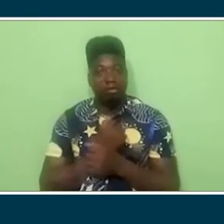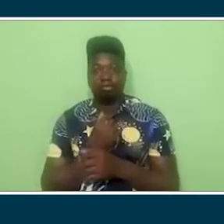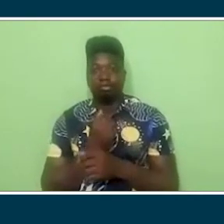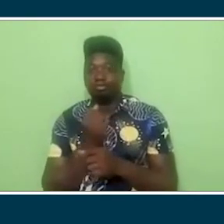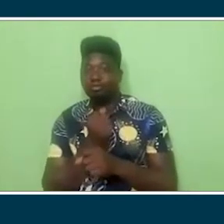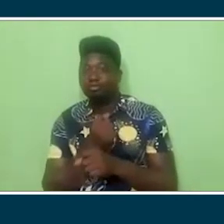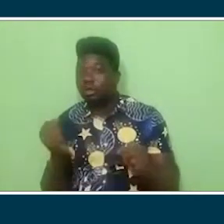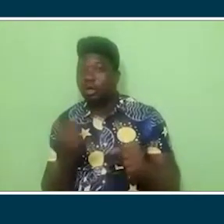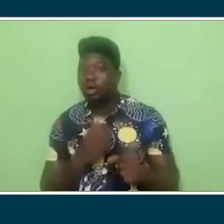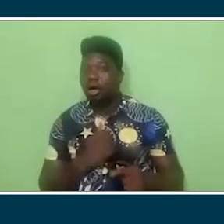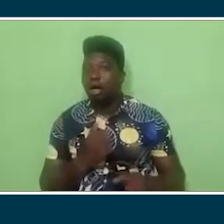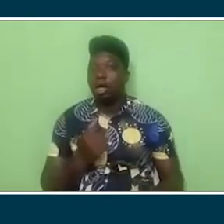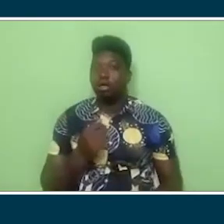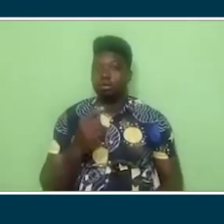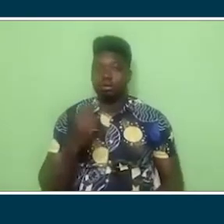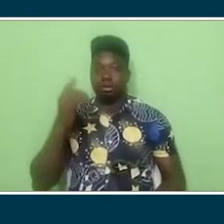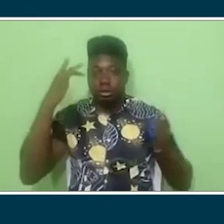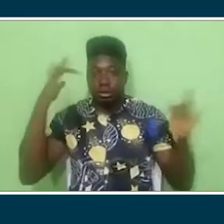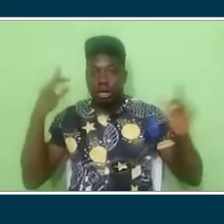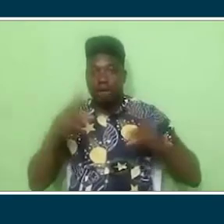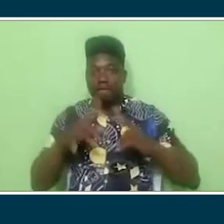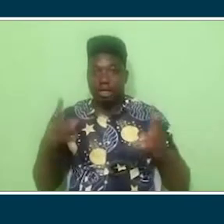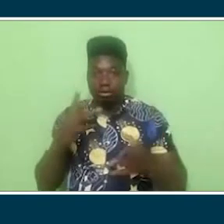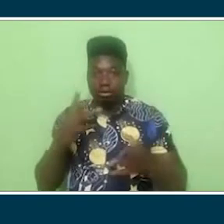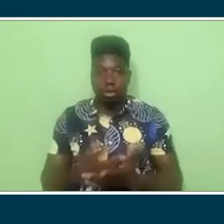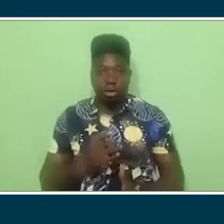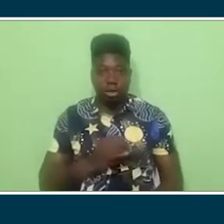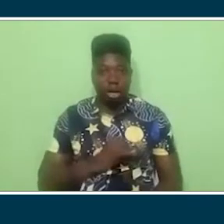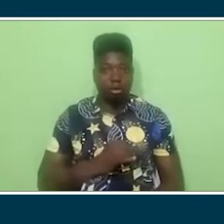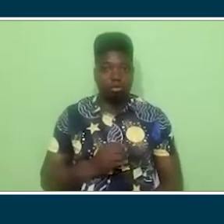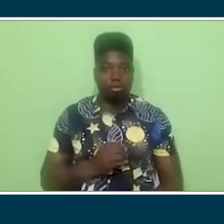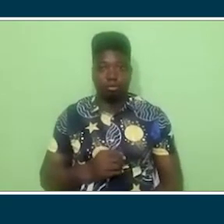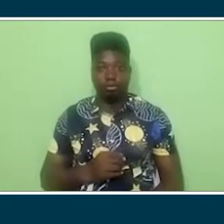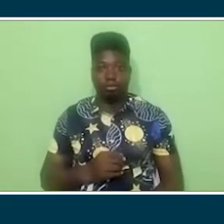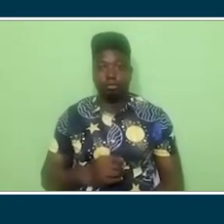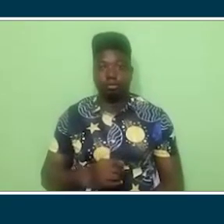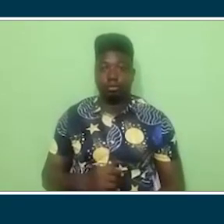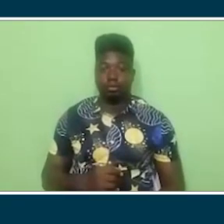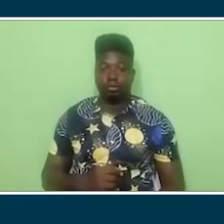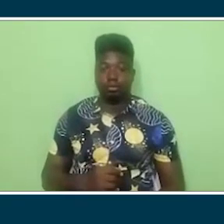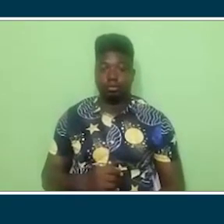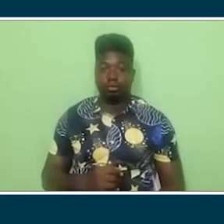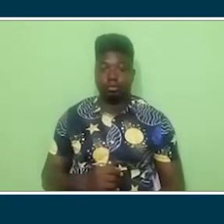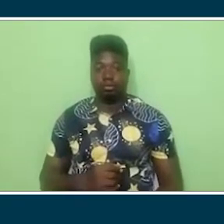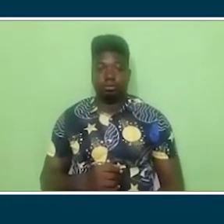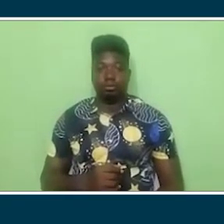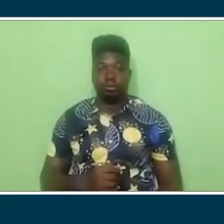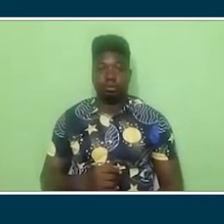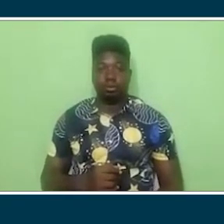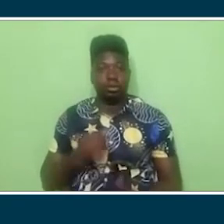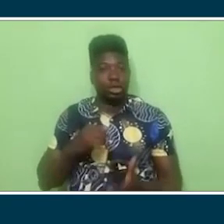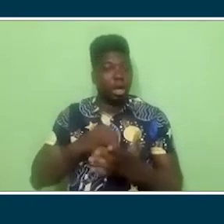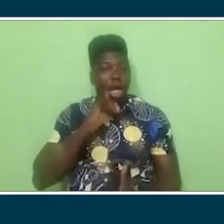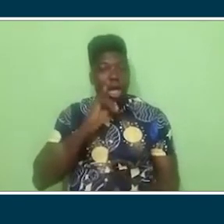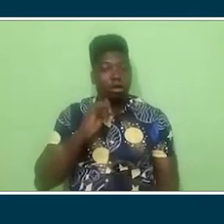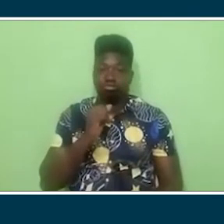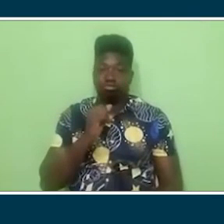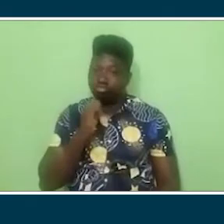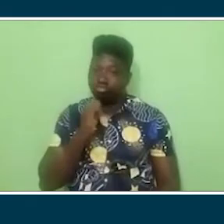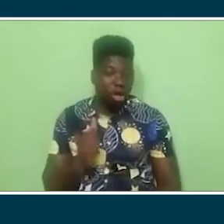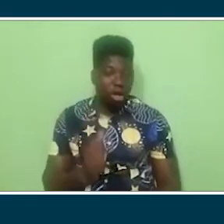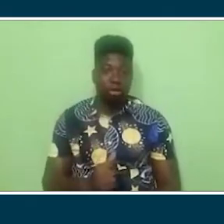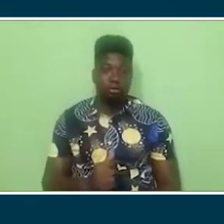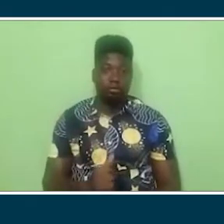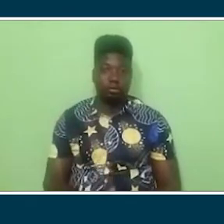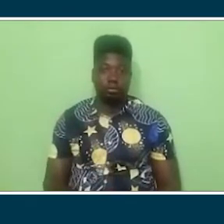it? And I, you know, speaking to my concepts and experience, it's not. You know,